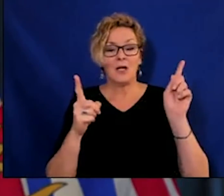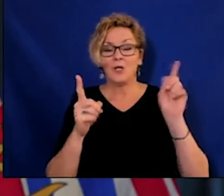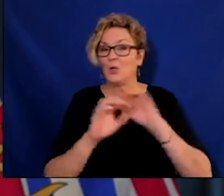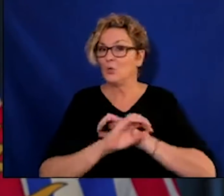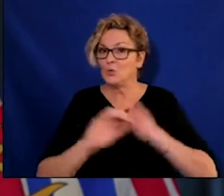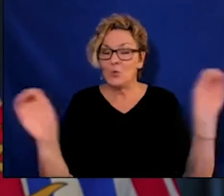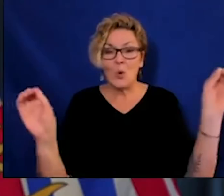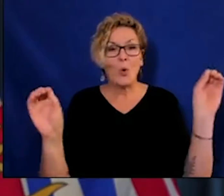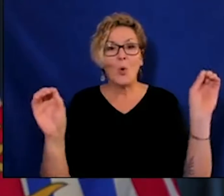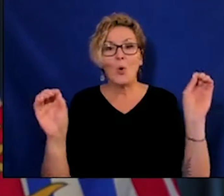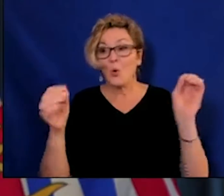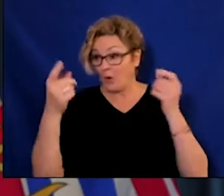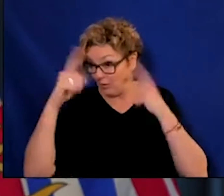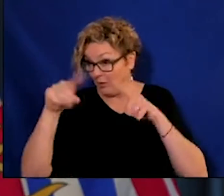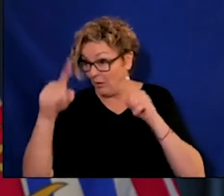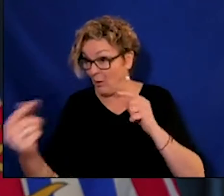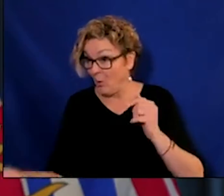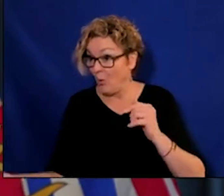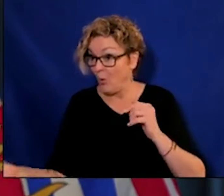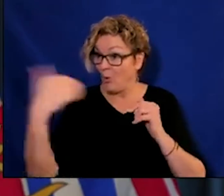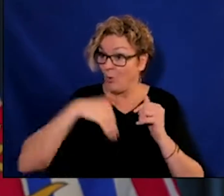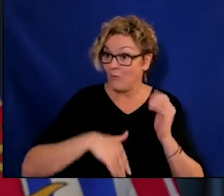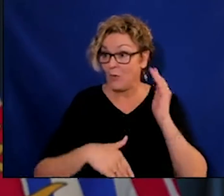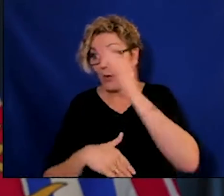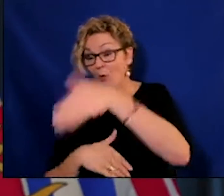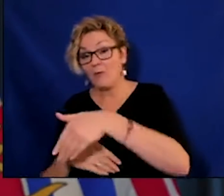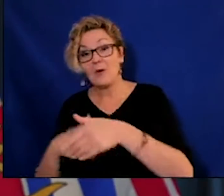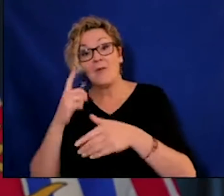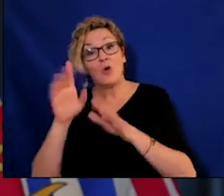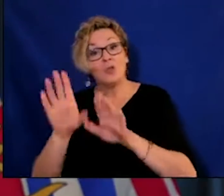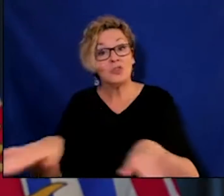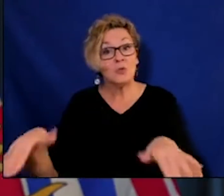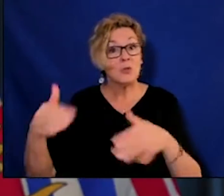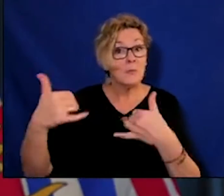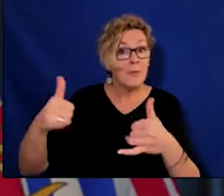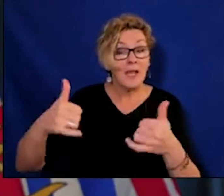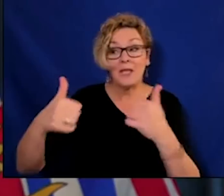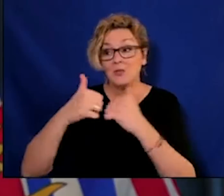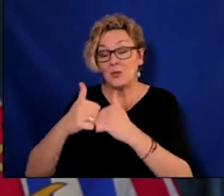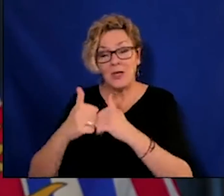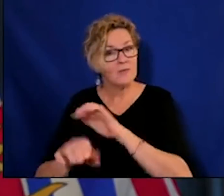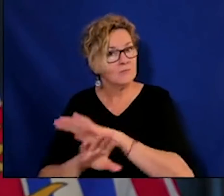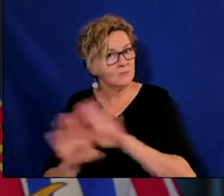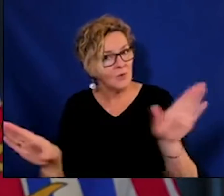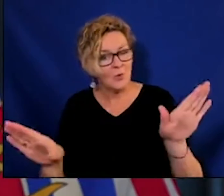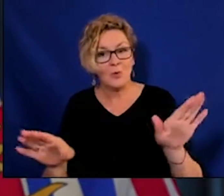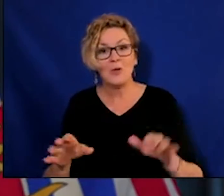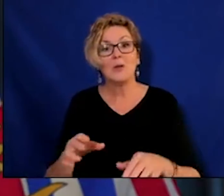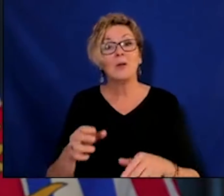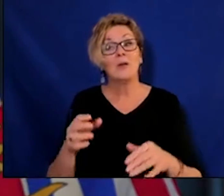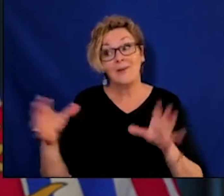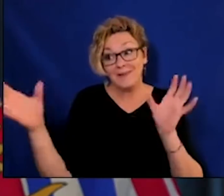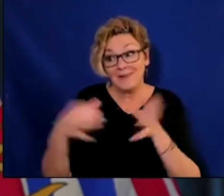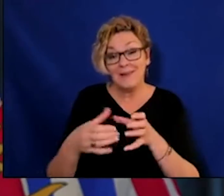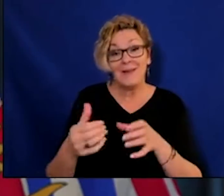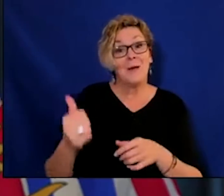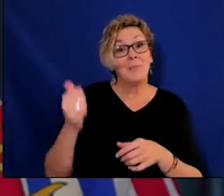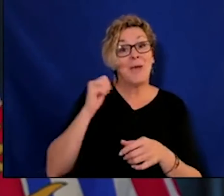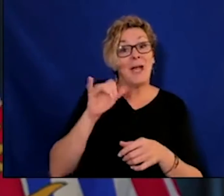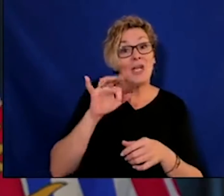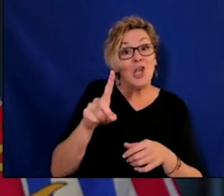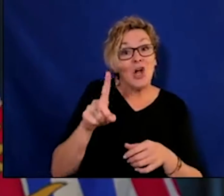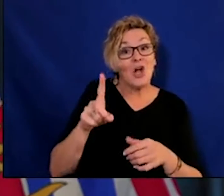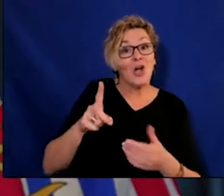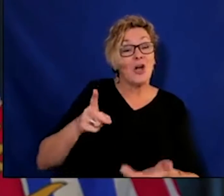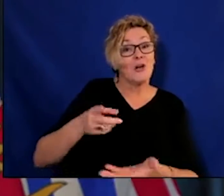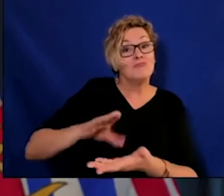now. This next 2 weeks is critical for us across the province. But I do know connection